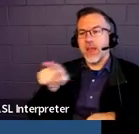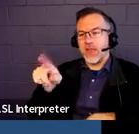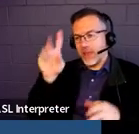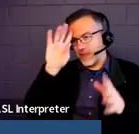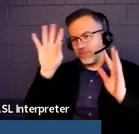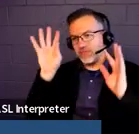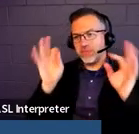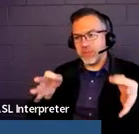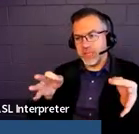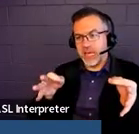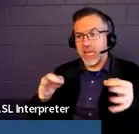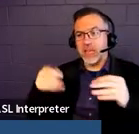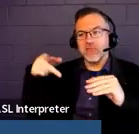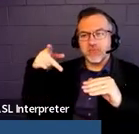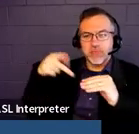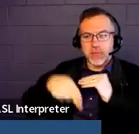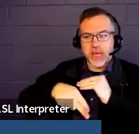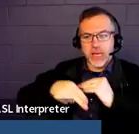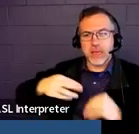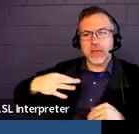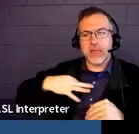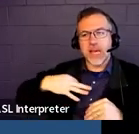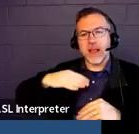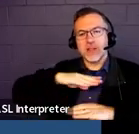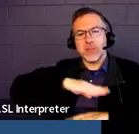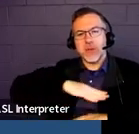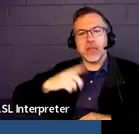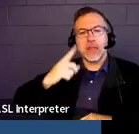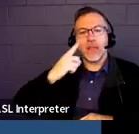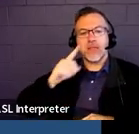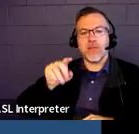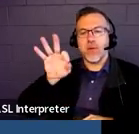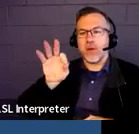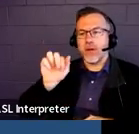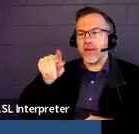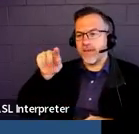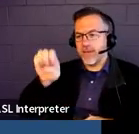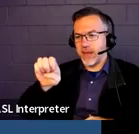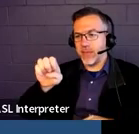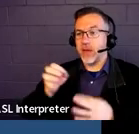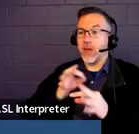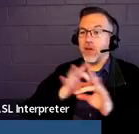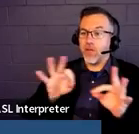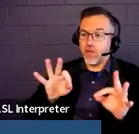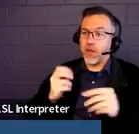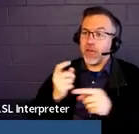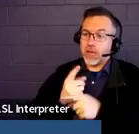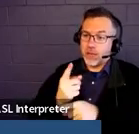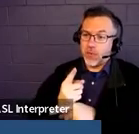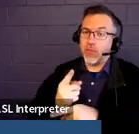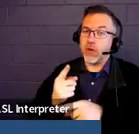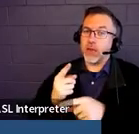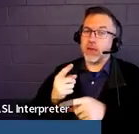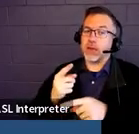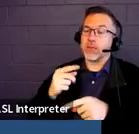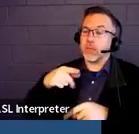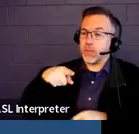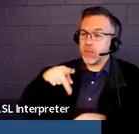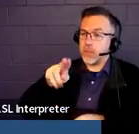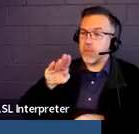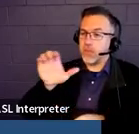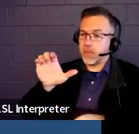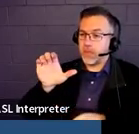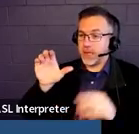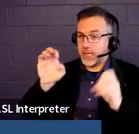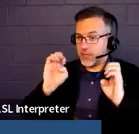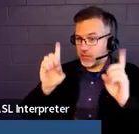terminating eligibility for FAPE, the free appropriate public education, at the end of the school year in which